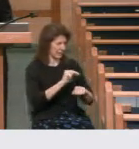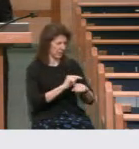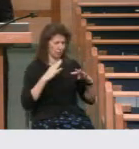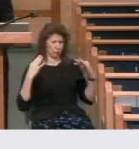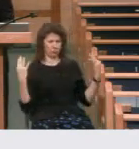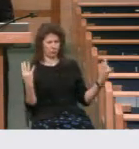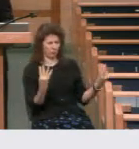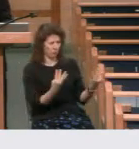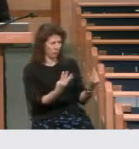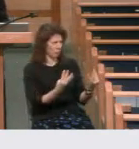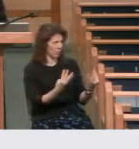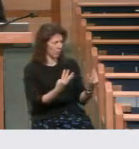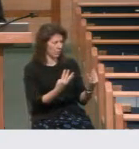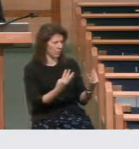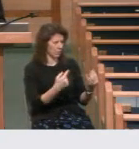second.